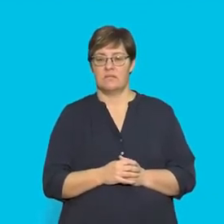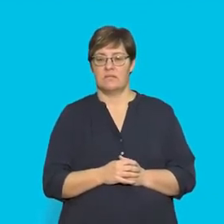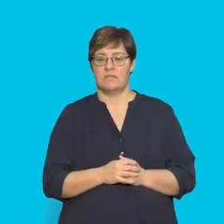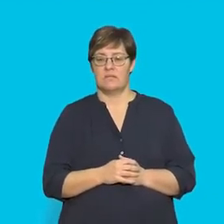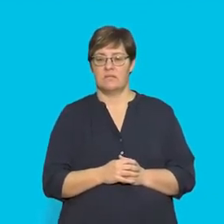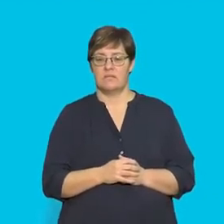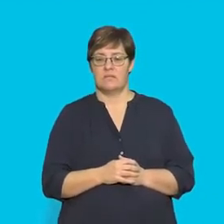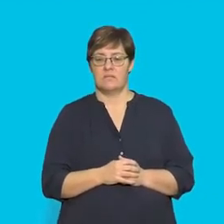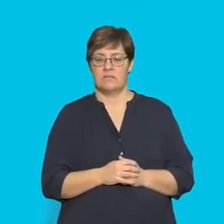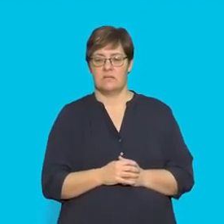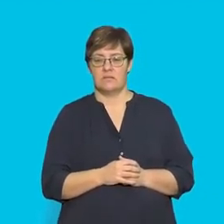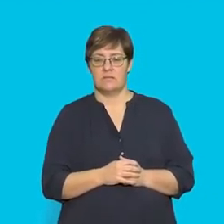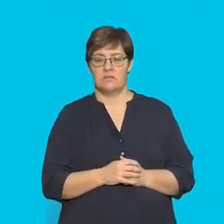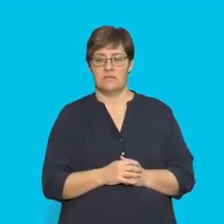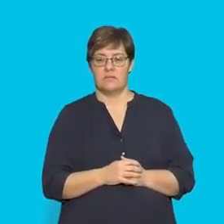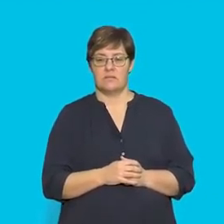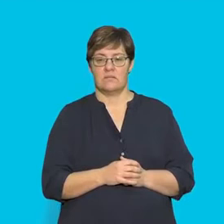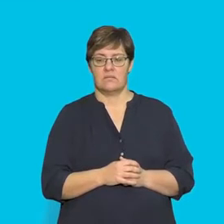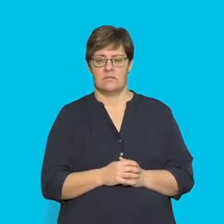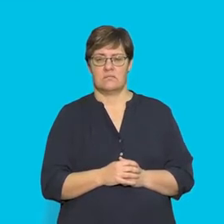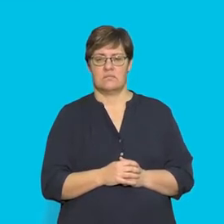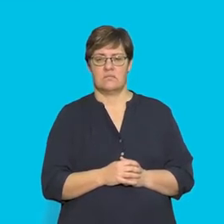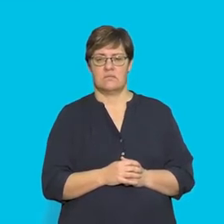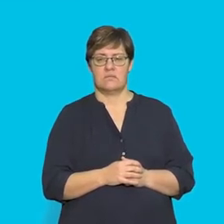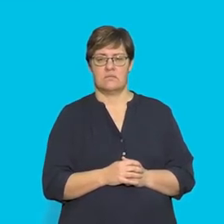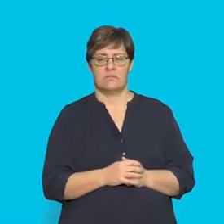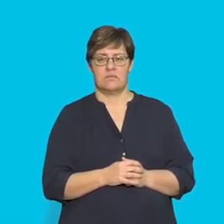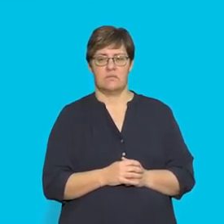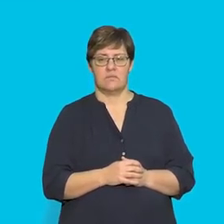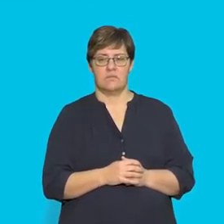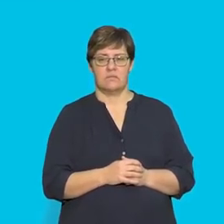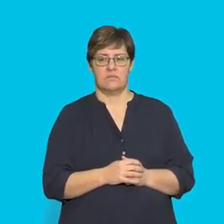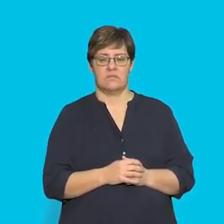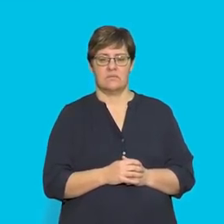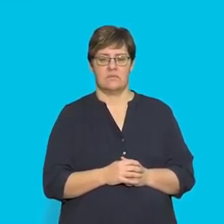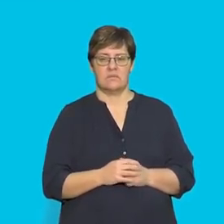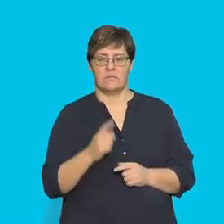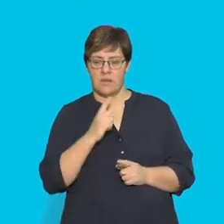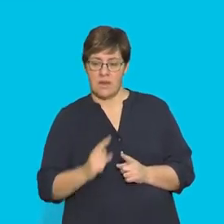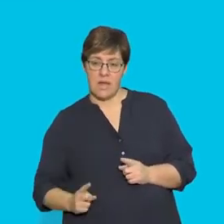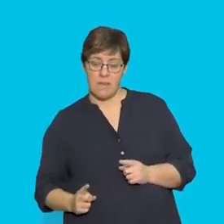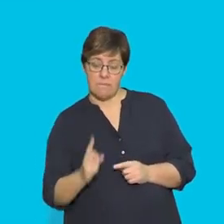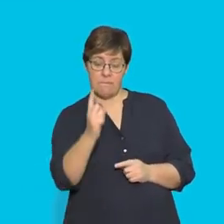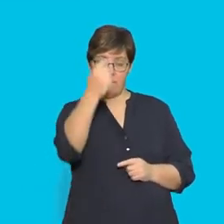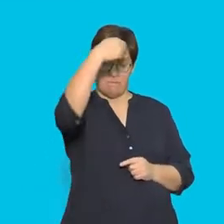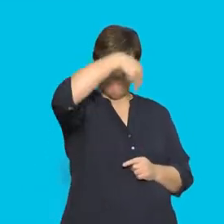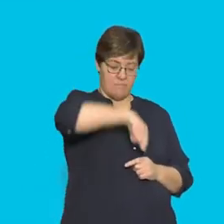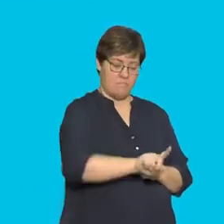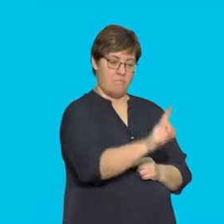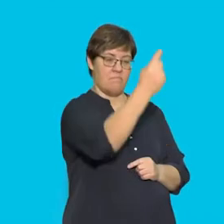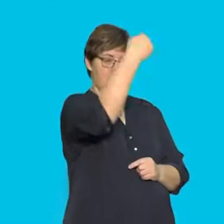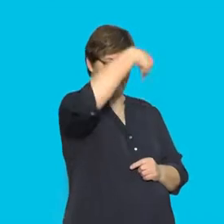down like that. And at the back here, the current was coming up, and at this